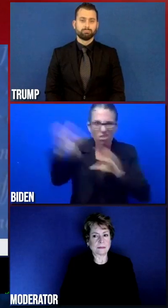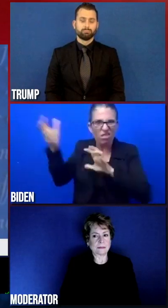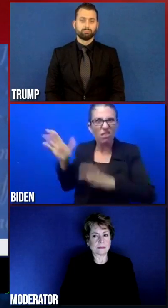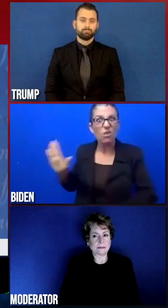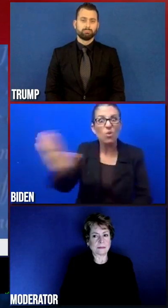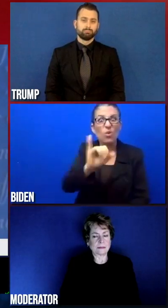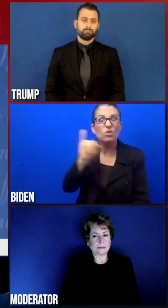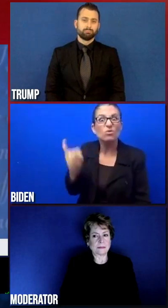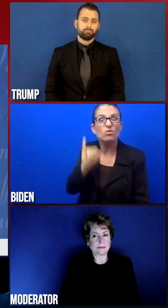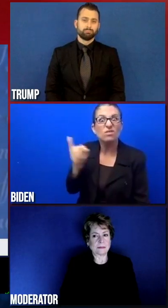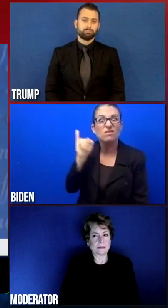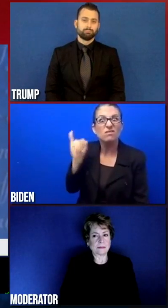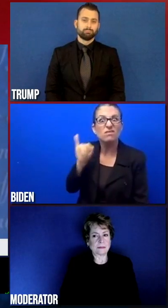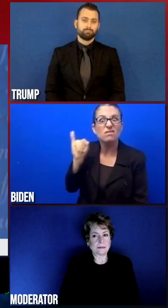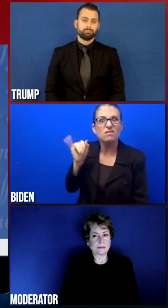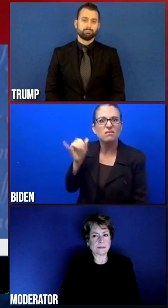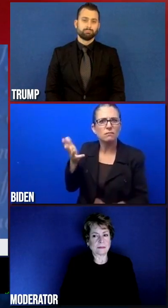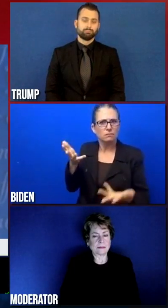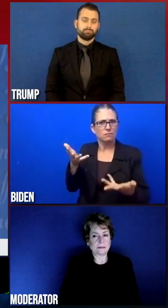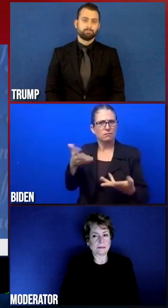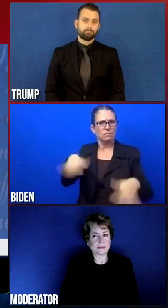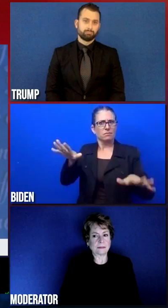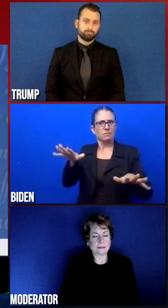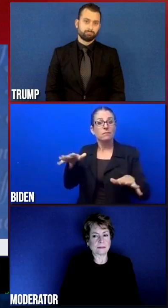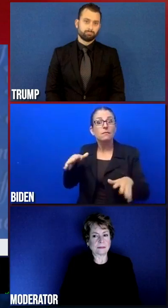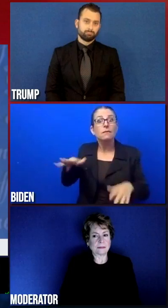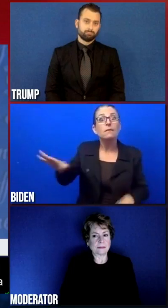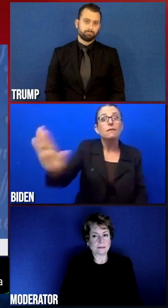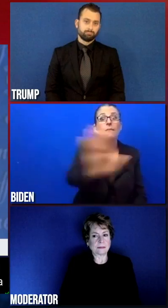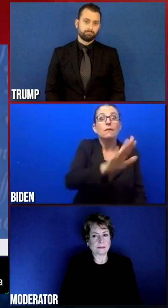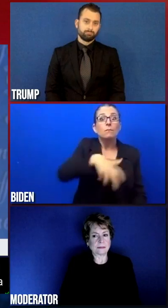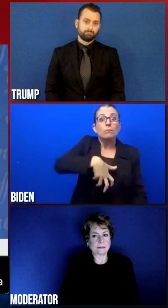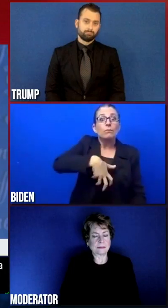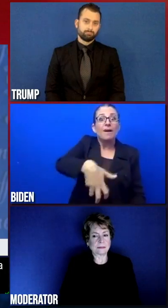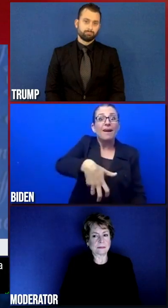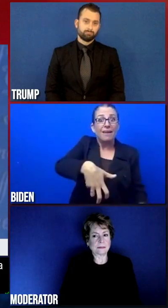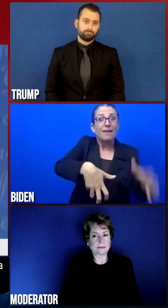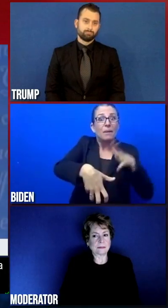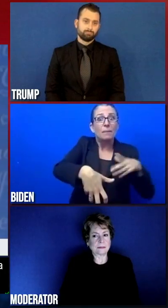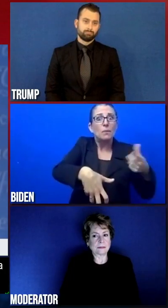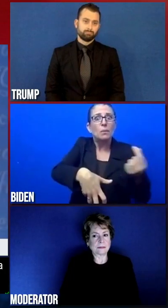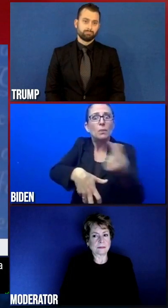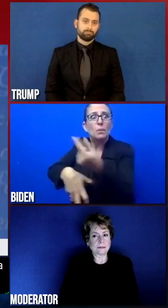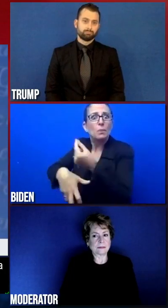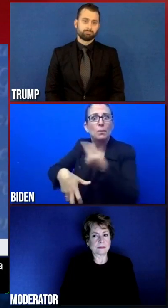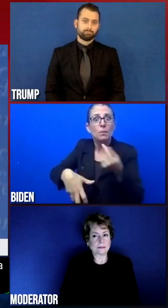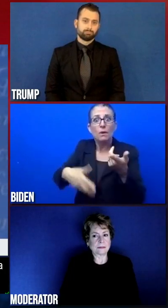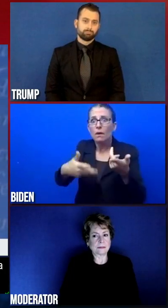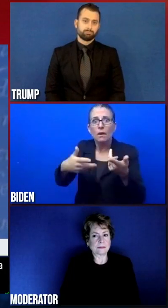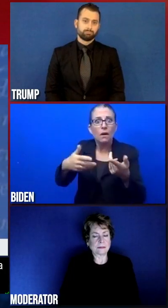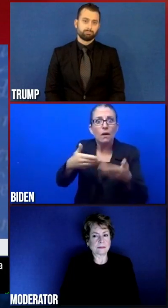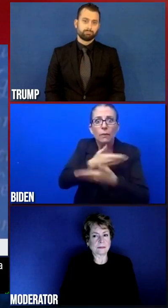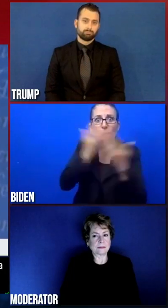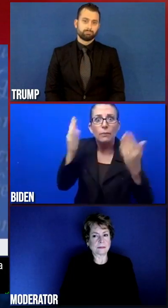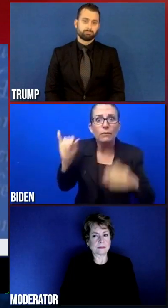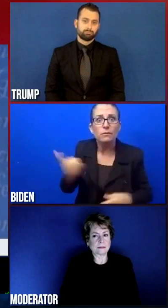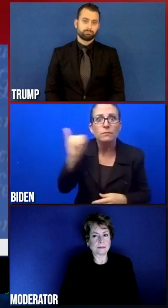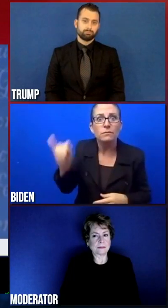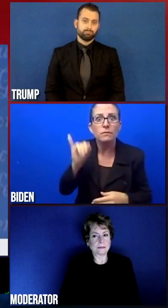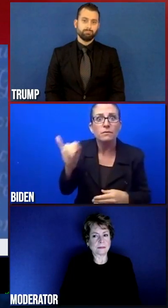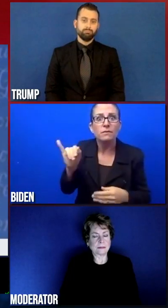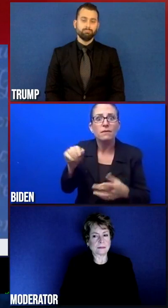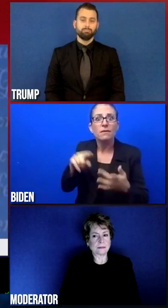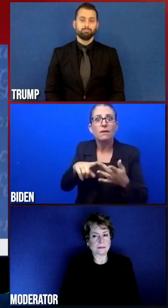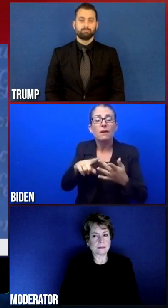of pregnancy. They were able to charge a woman more for the same exact procedure a man gets. And that